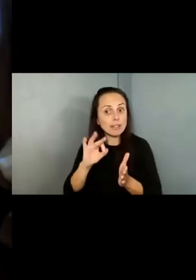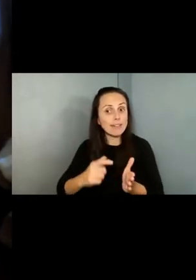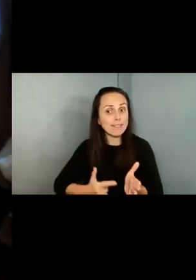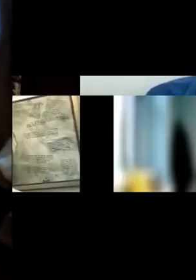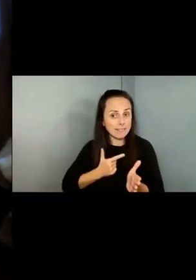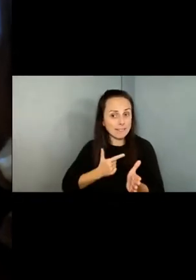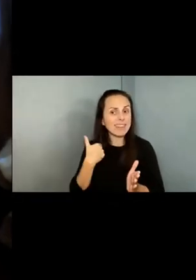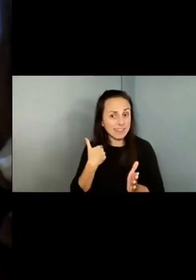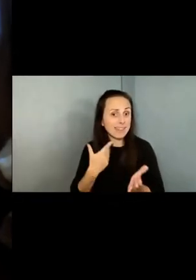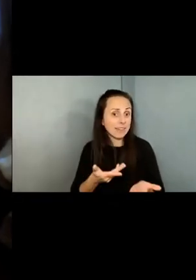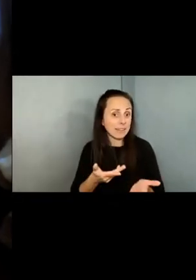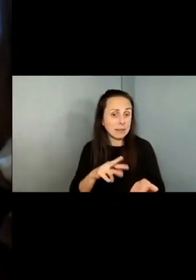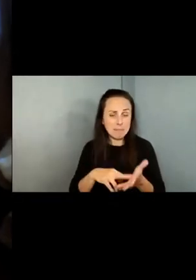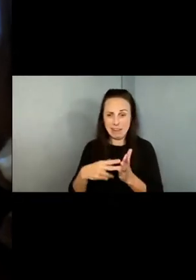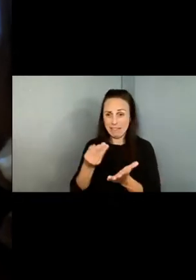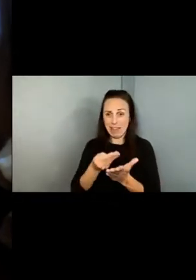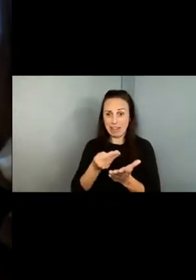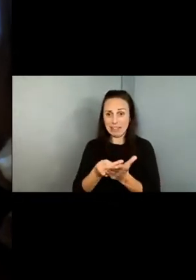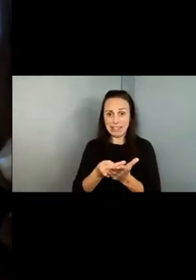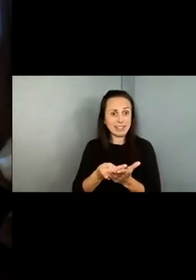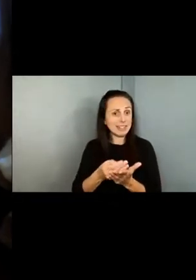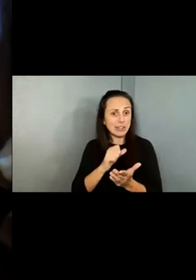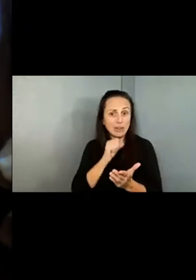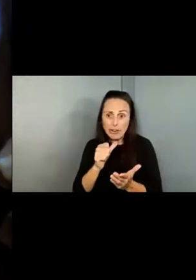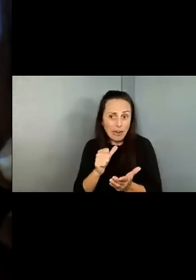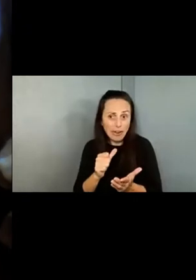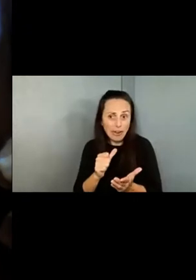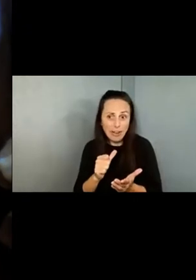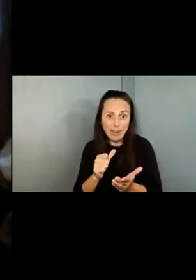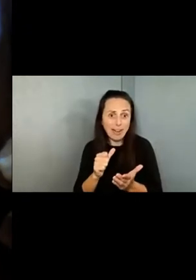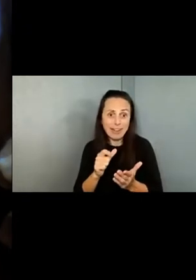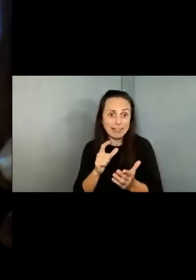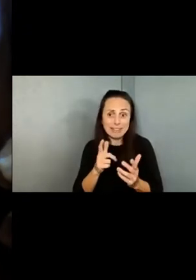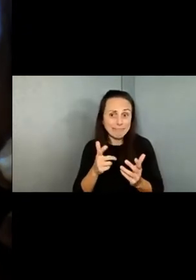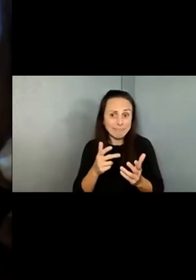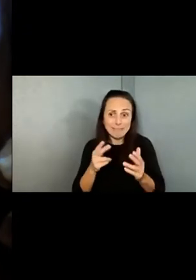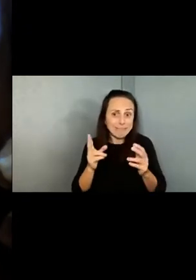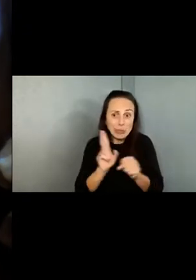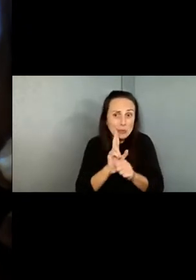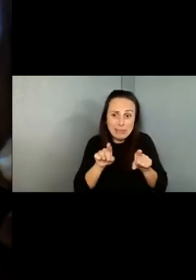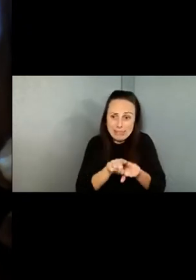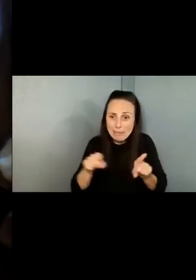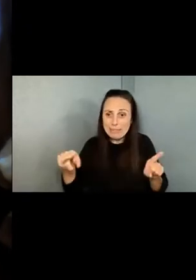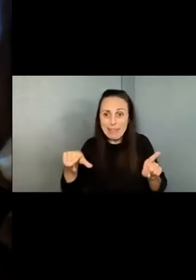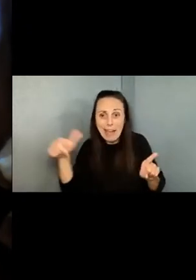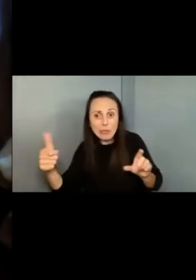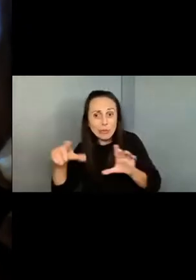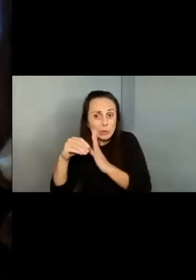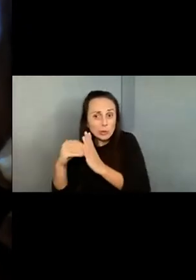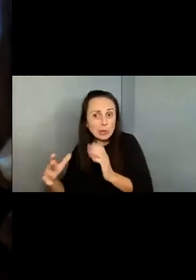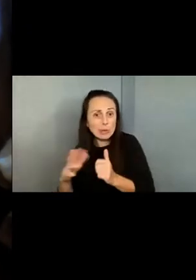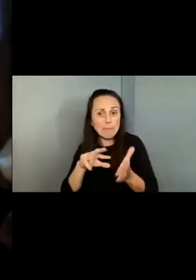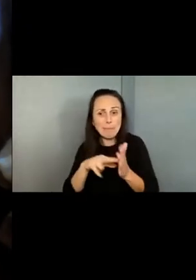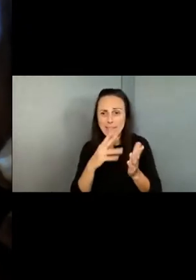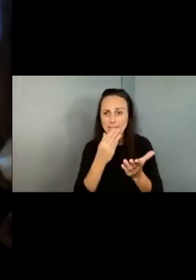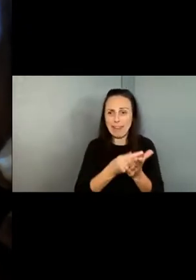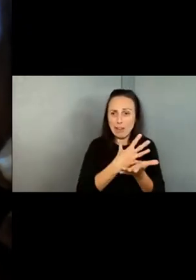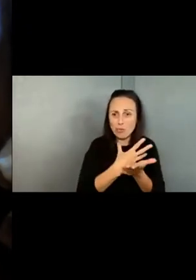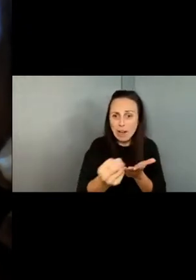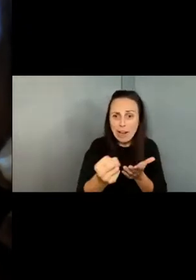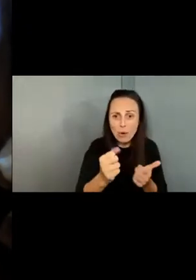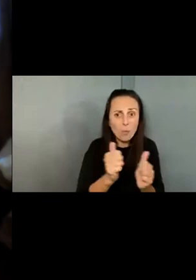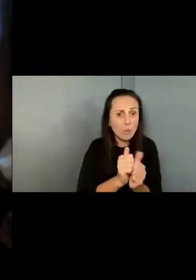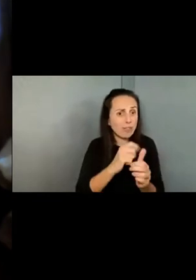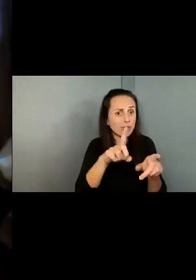So in short, funding doesn't tend to go as far for disabled students, and we're more likely to run out of funding with more of our degrees left to